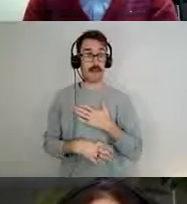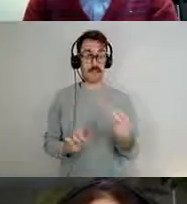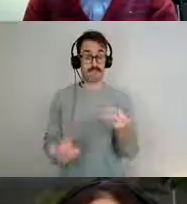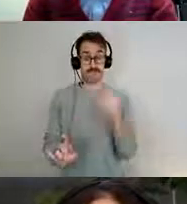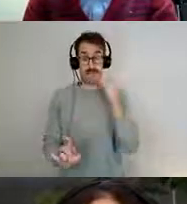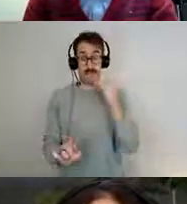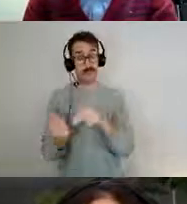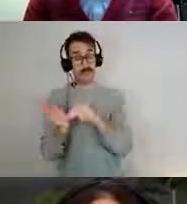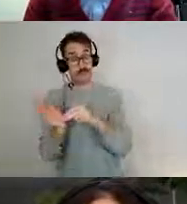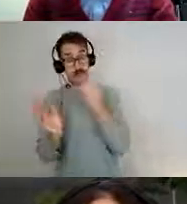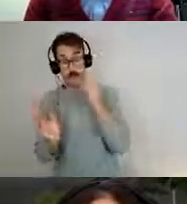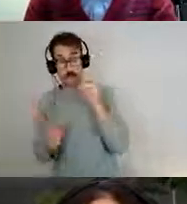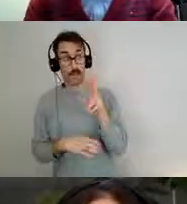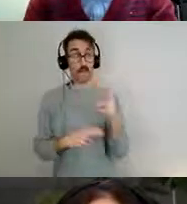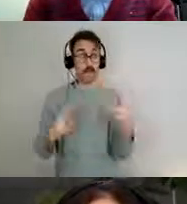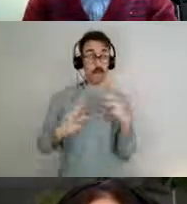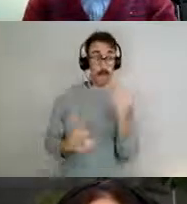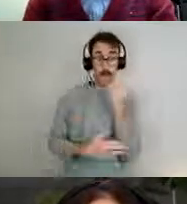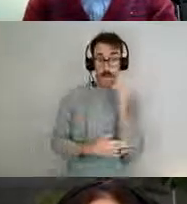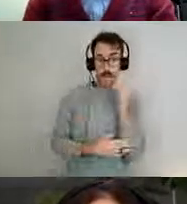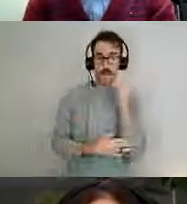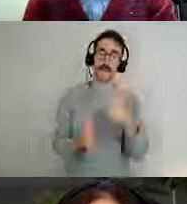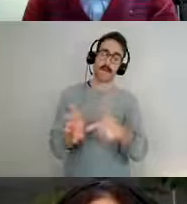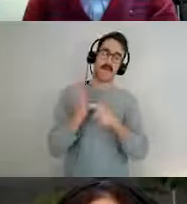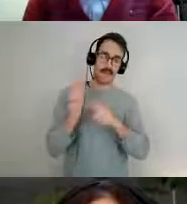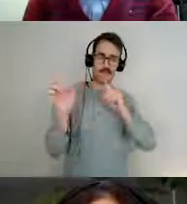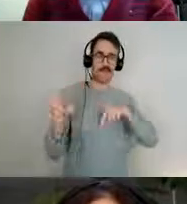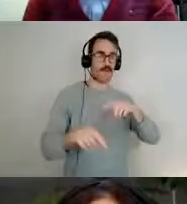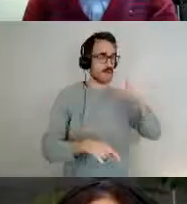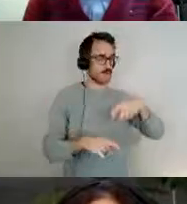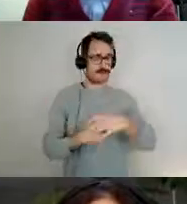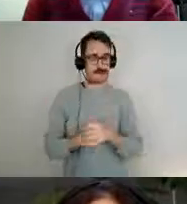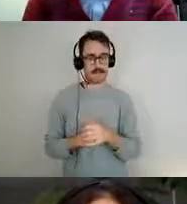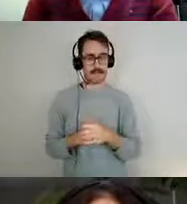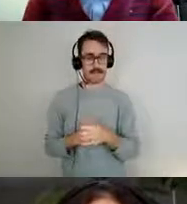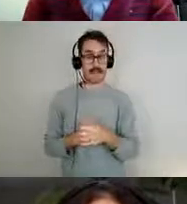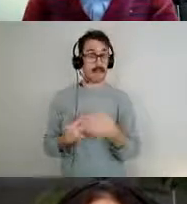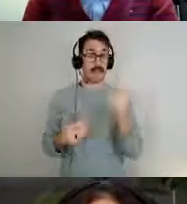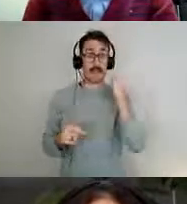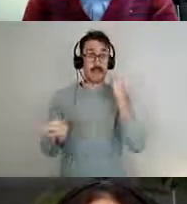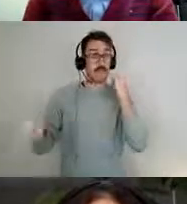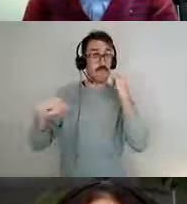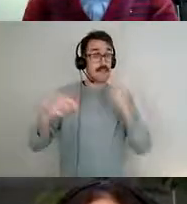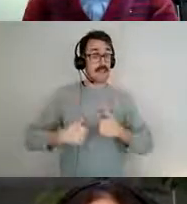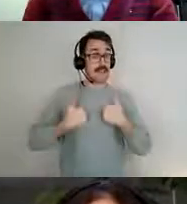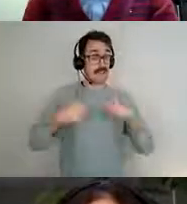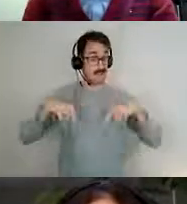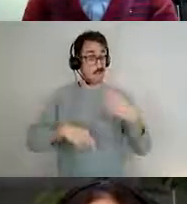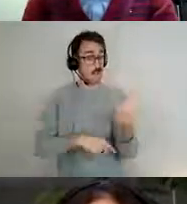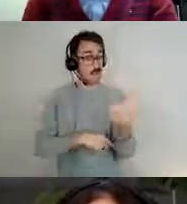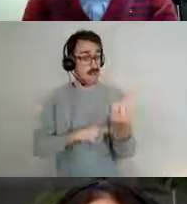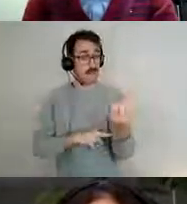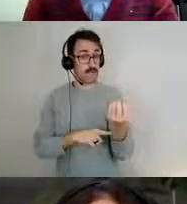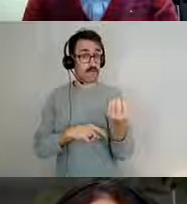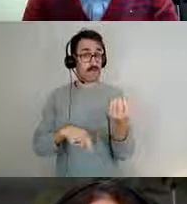retirement home, it's mandatory reporting. And if you're living in Ontario and